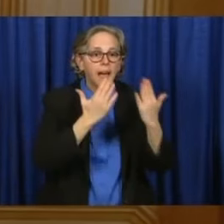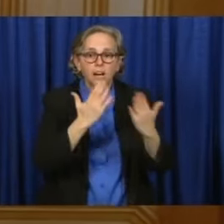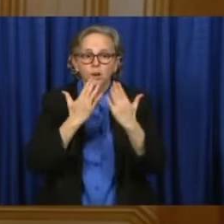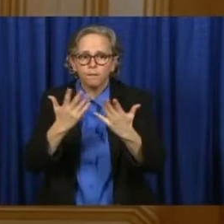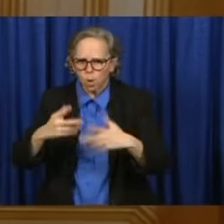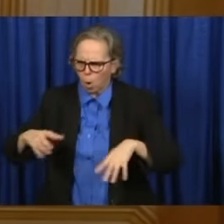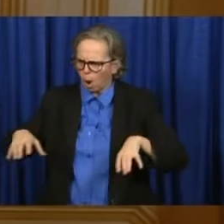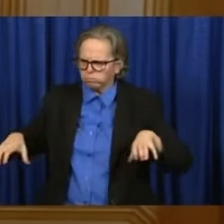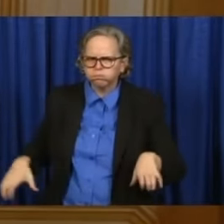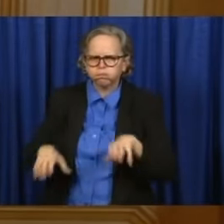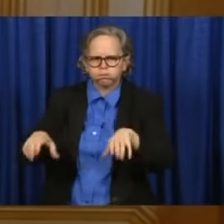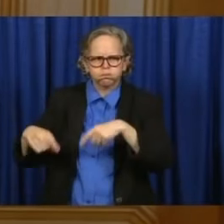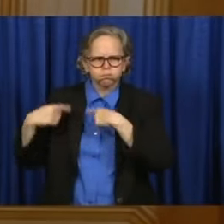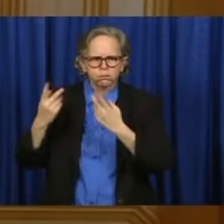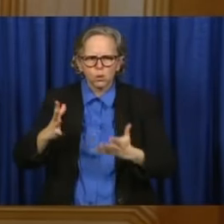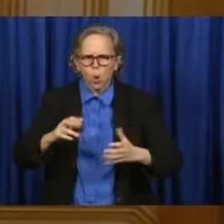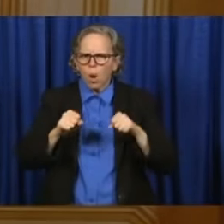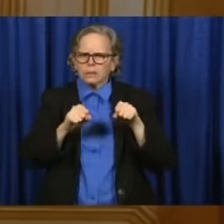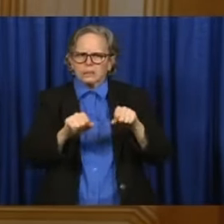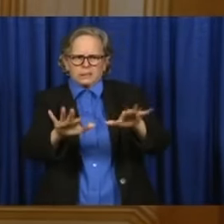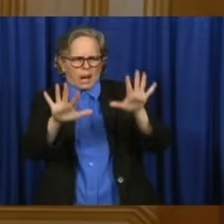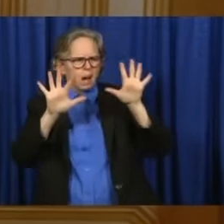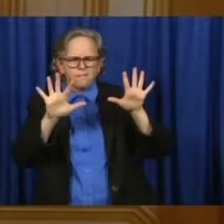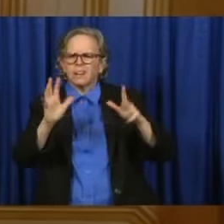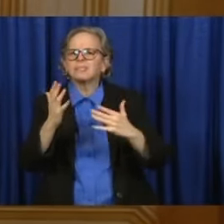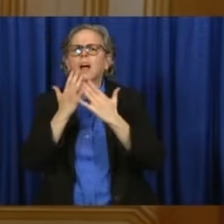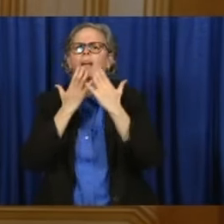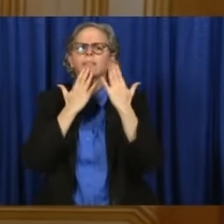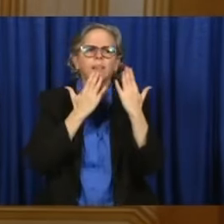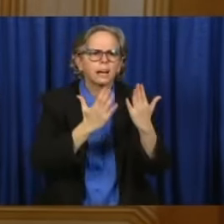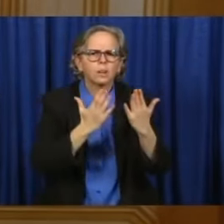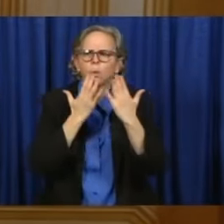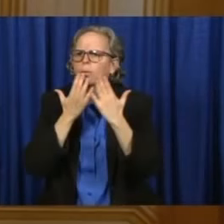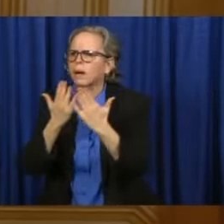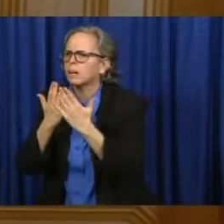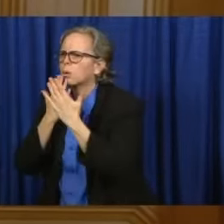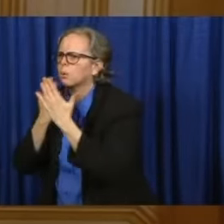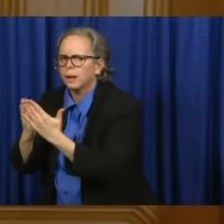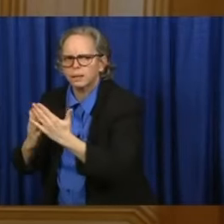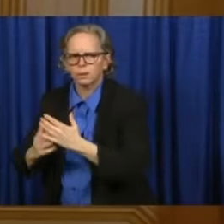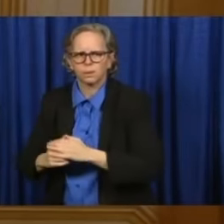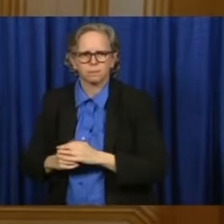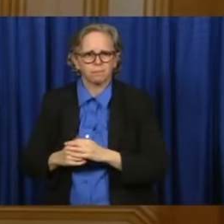for the sacrifices that you've been making. You're making financial